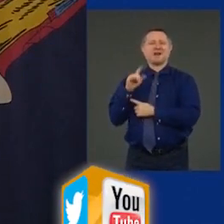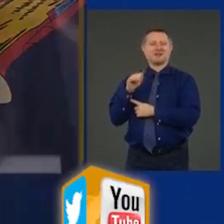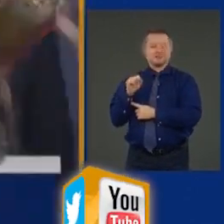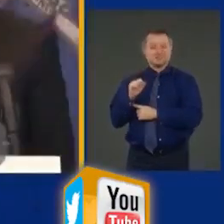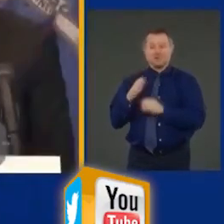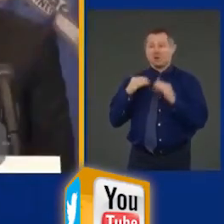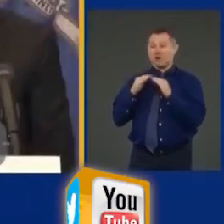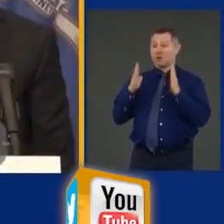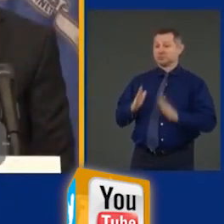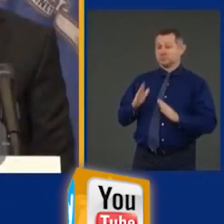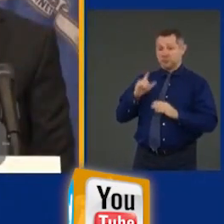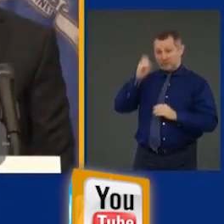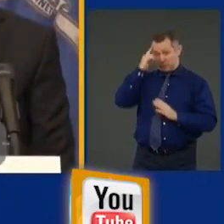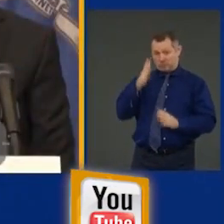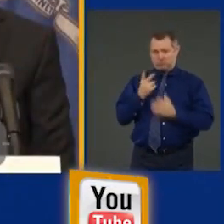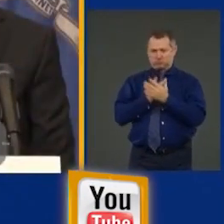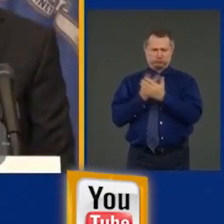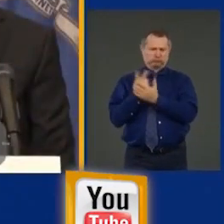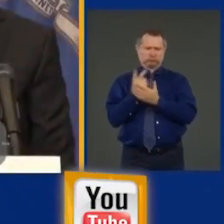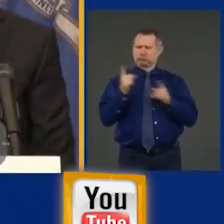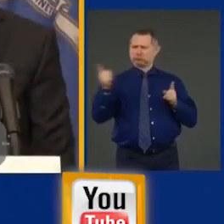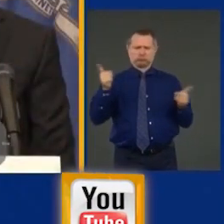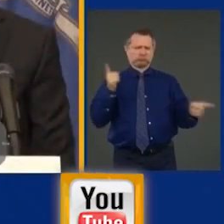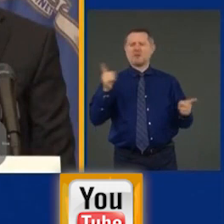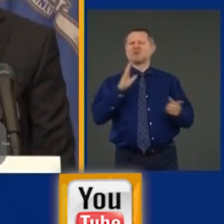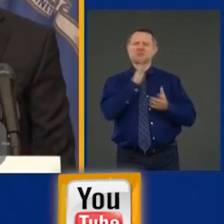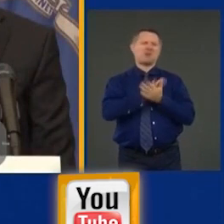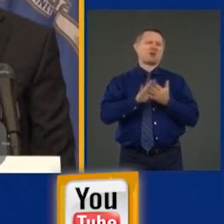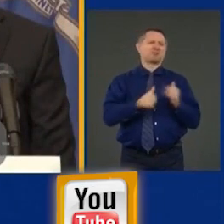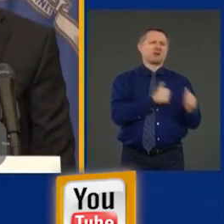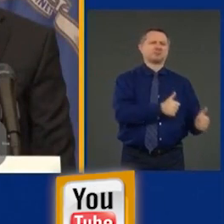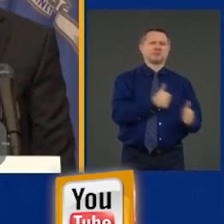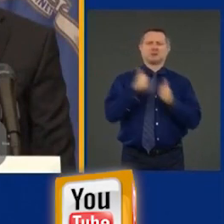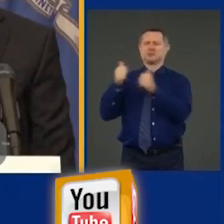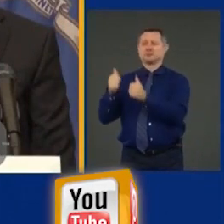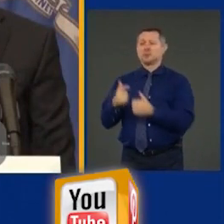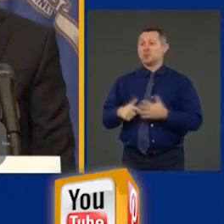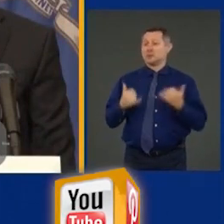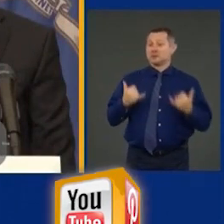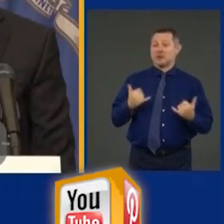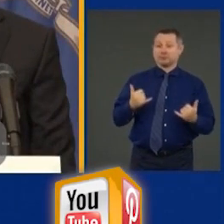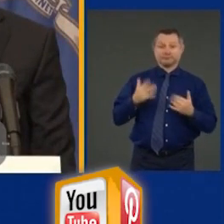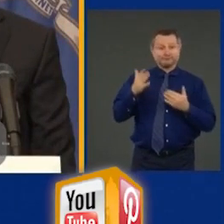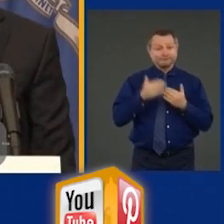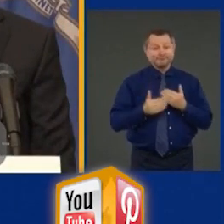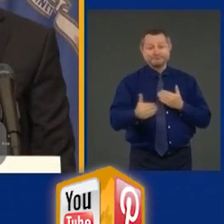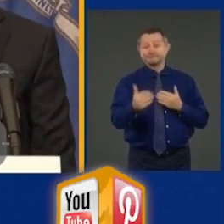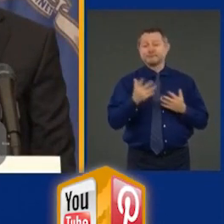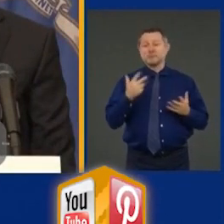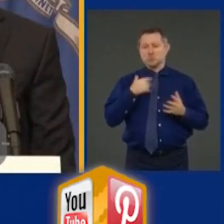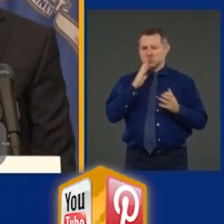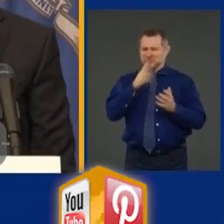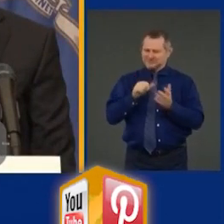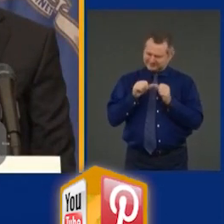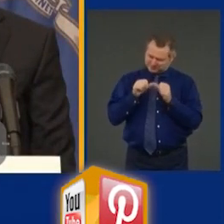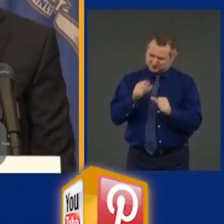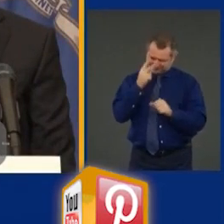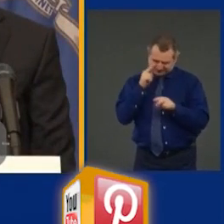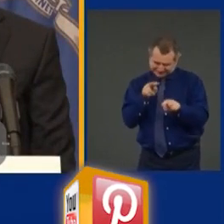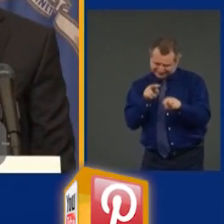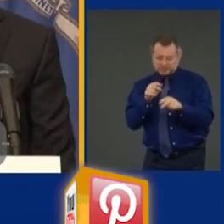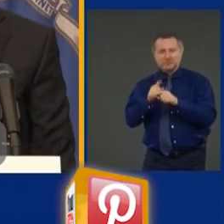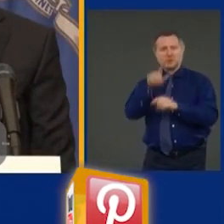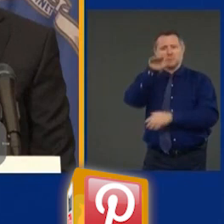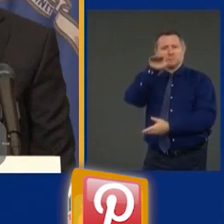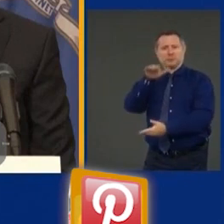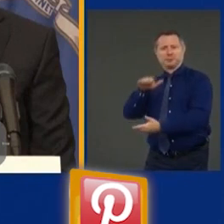job. We now have to make sure that the rate continues to drop, and that's what keeps me up at night, and I'm sure keeps them up